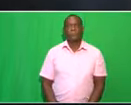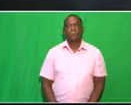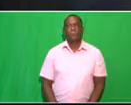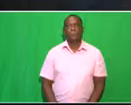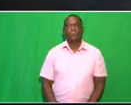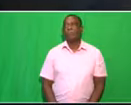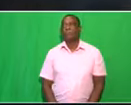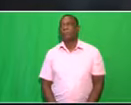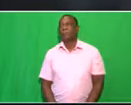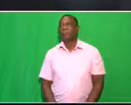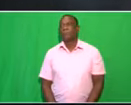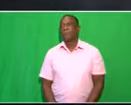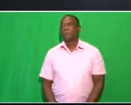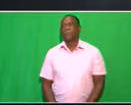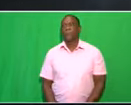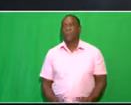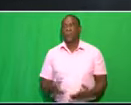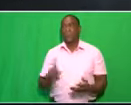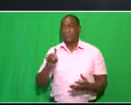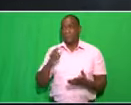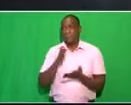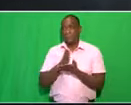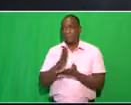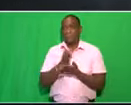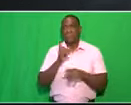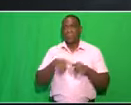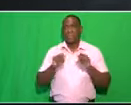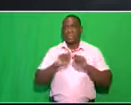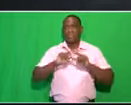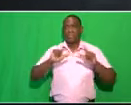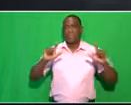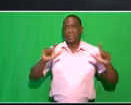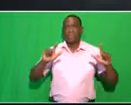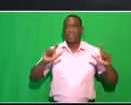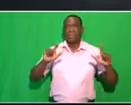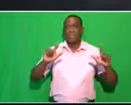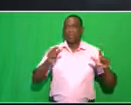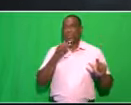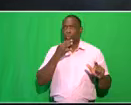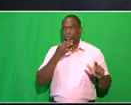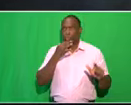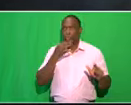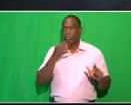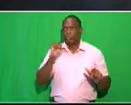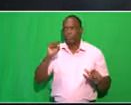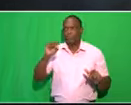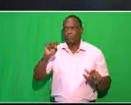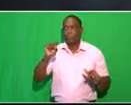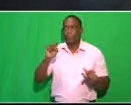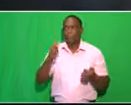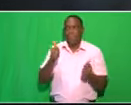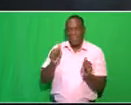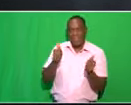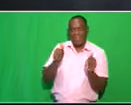Mr. Motley, I need So we're working on that. We are working on that at the moment.